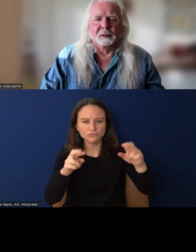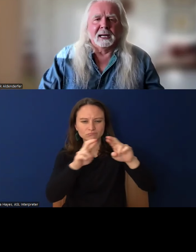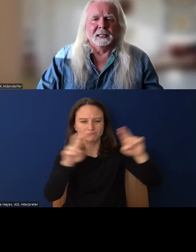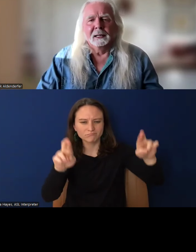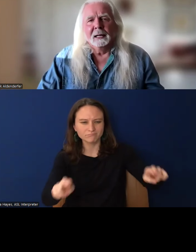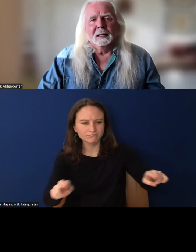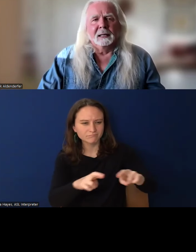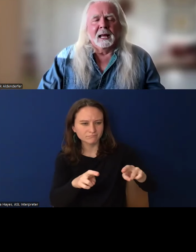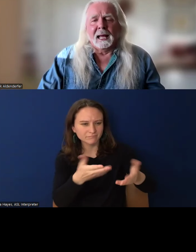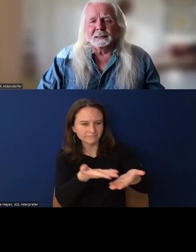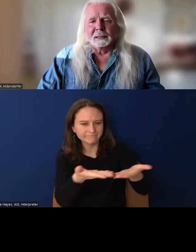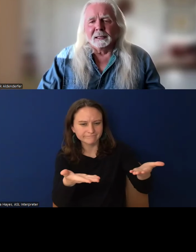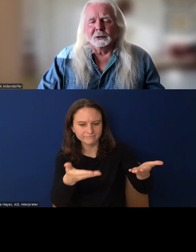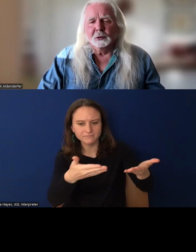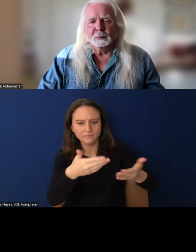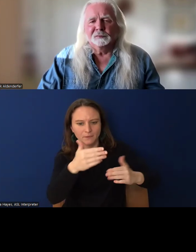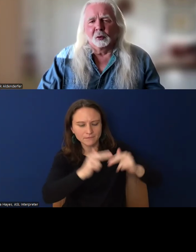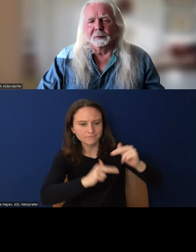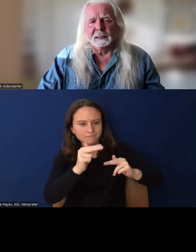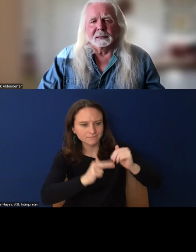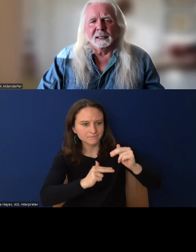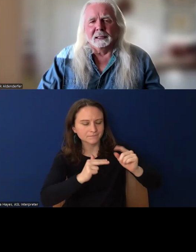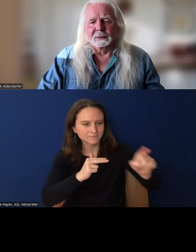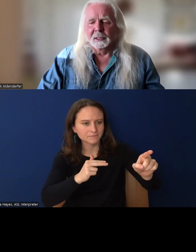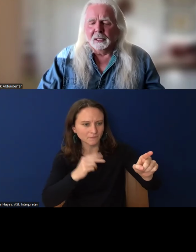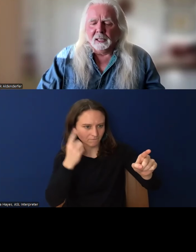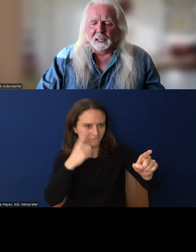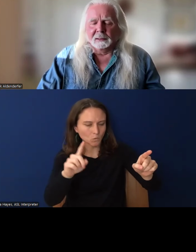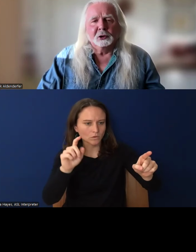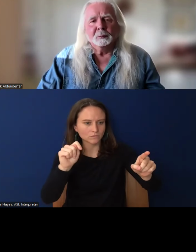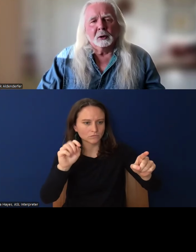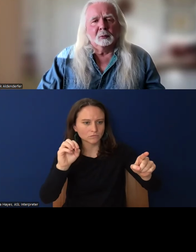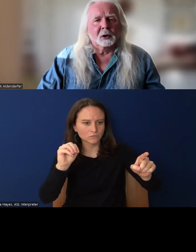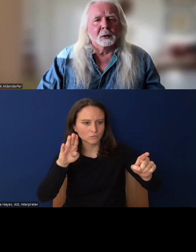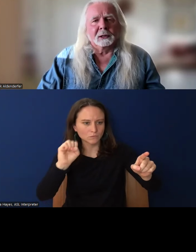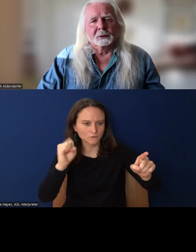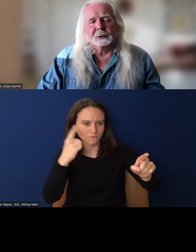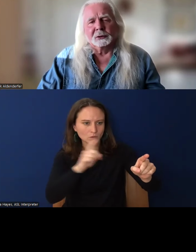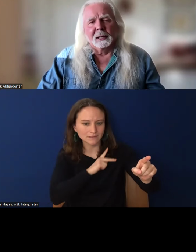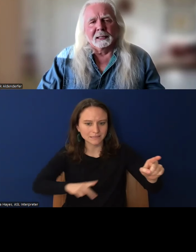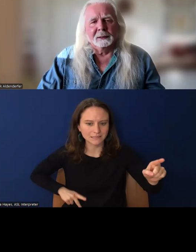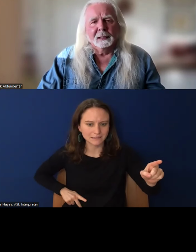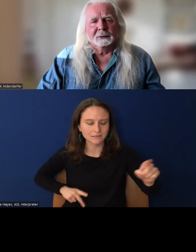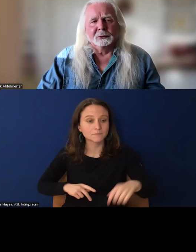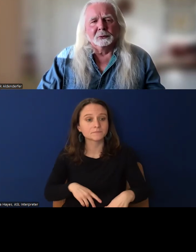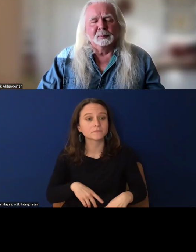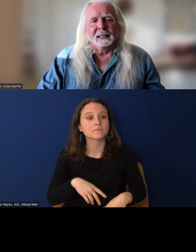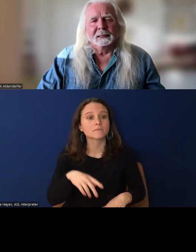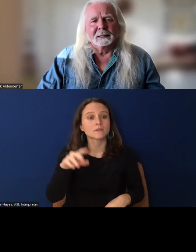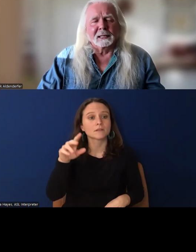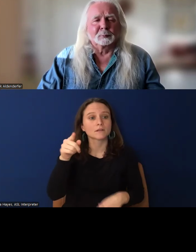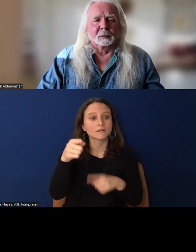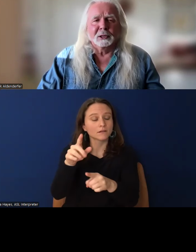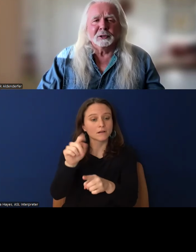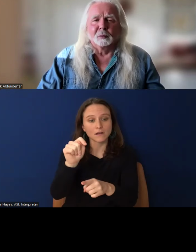were created as the tombs for these kings. And the tomb, though, we're going to go to tonight to begin